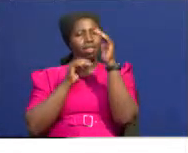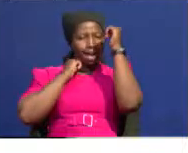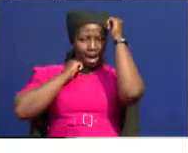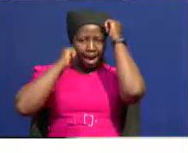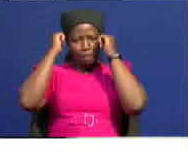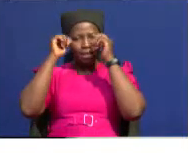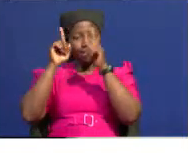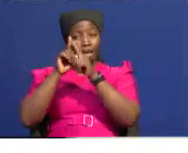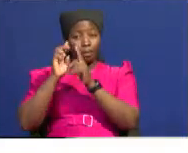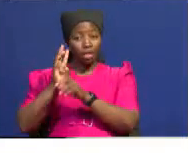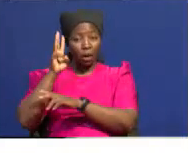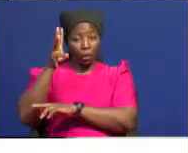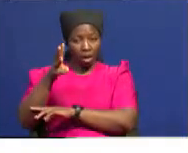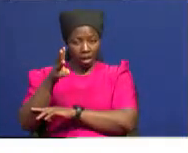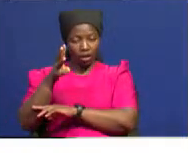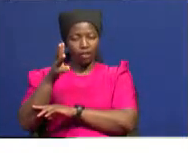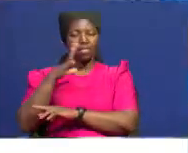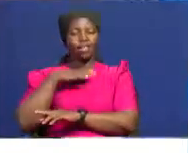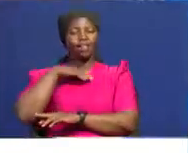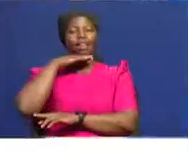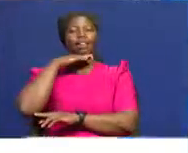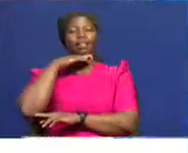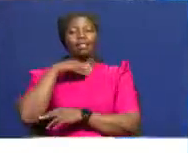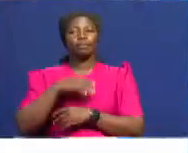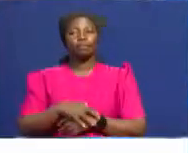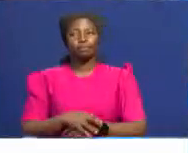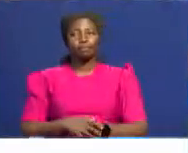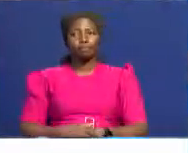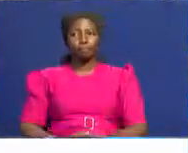general. Wycliffe Fokech reports.